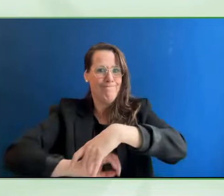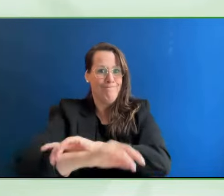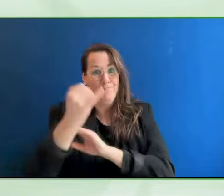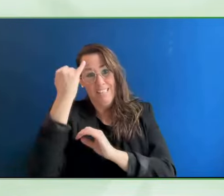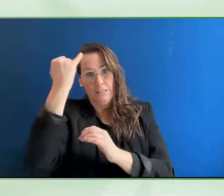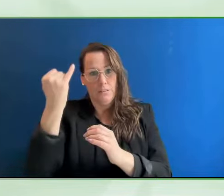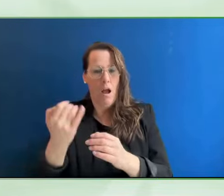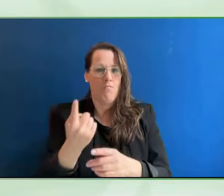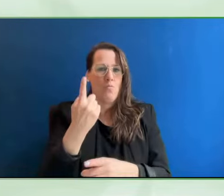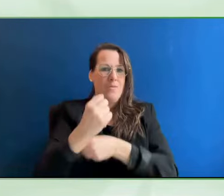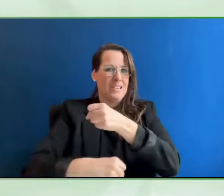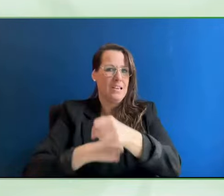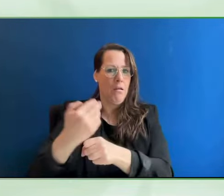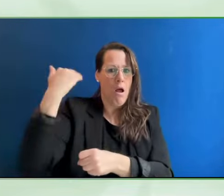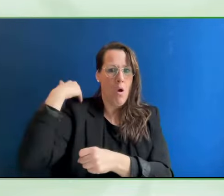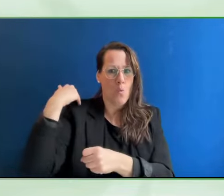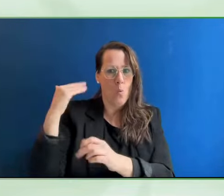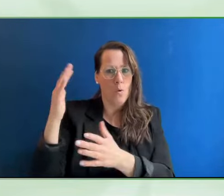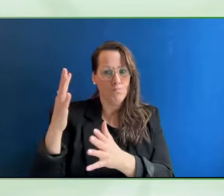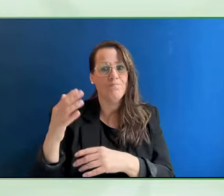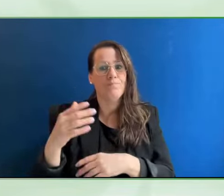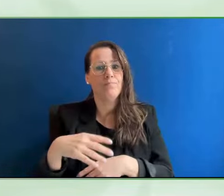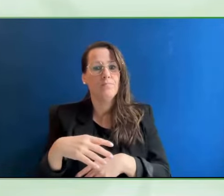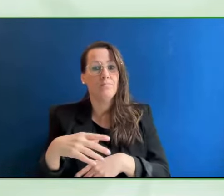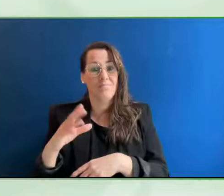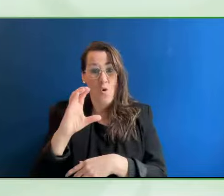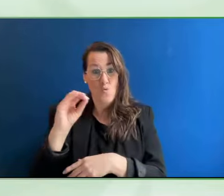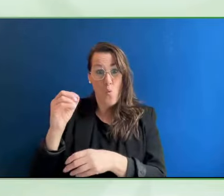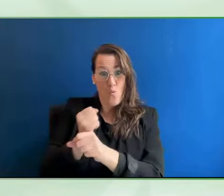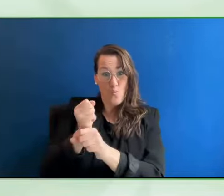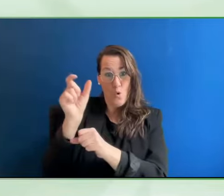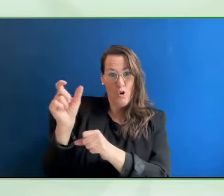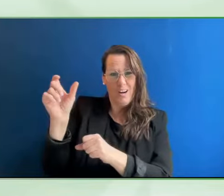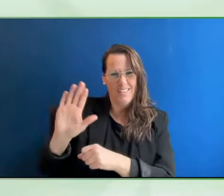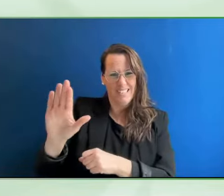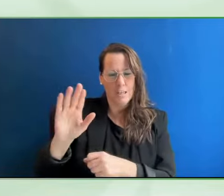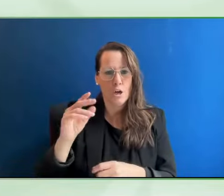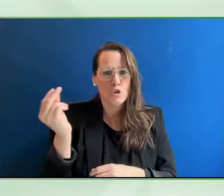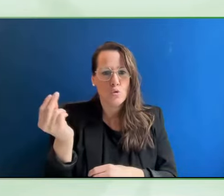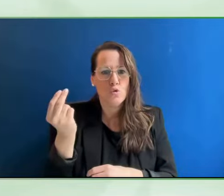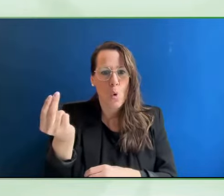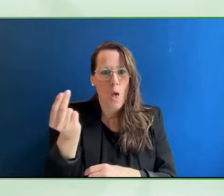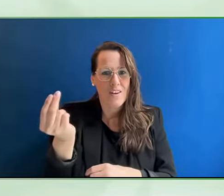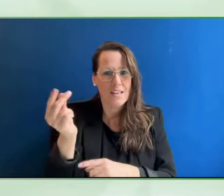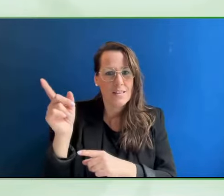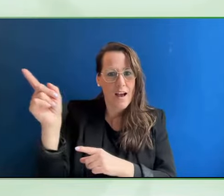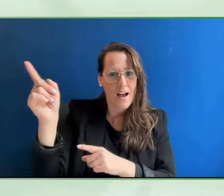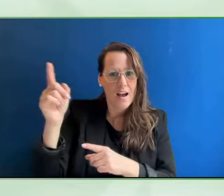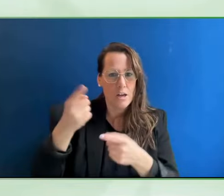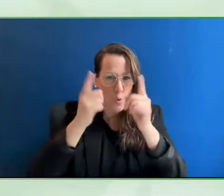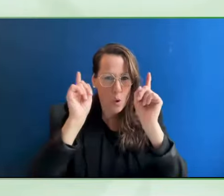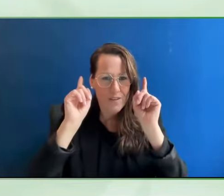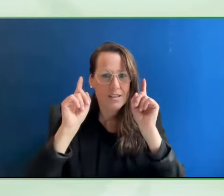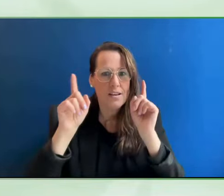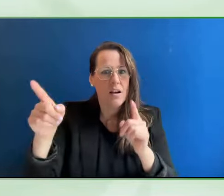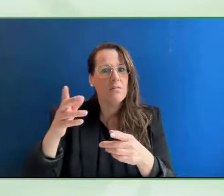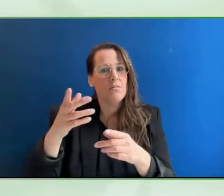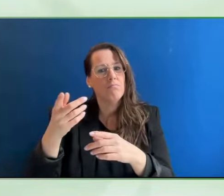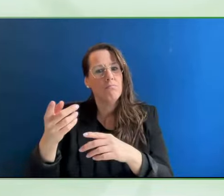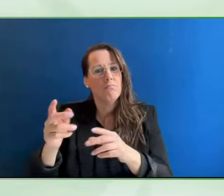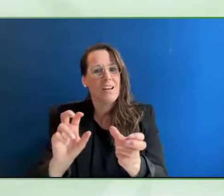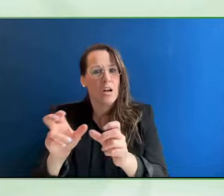have great expectations. We work together, radio and TV stations, also